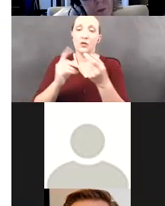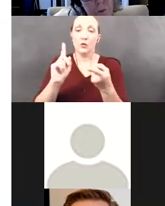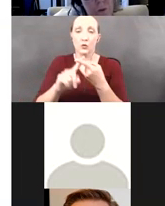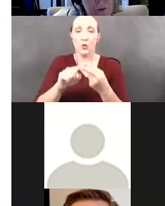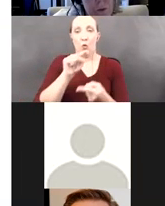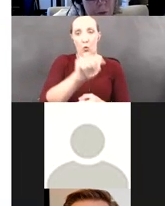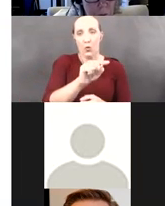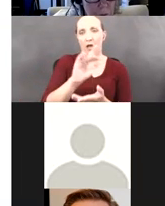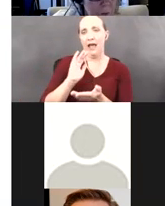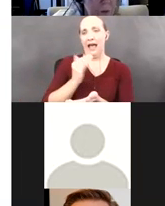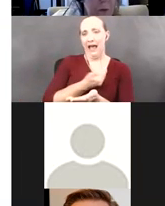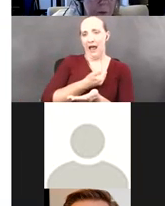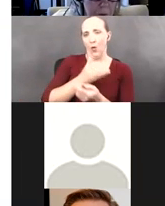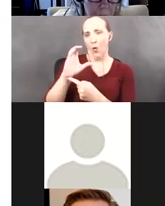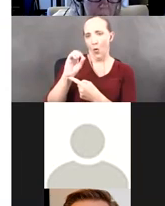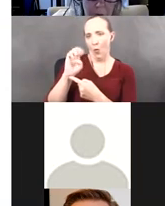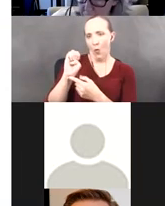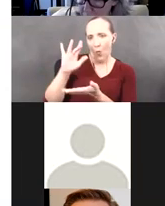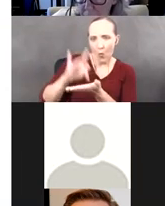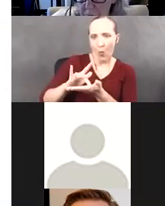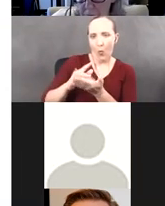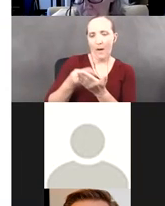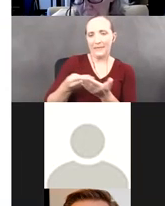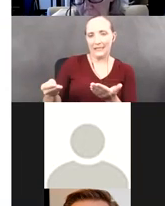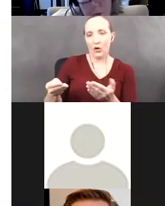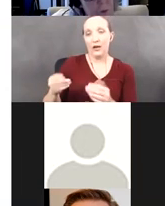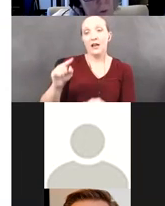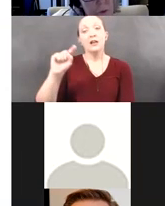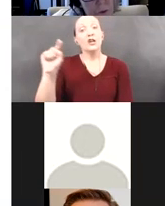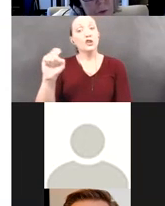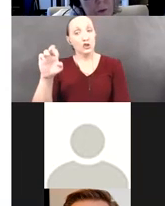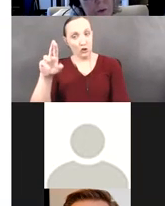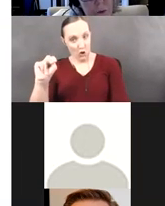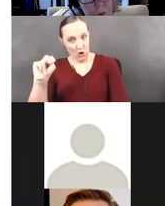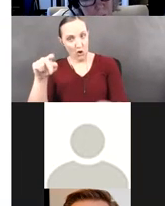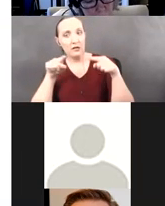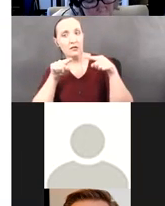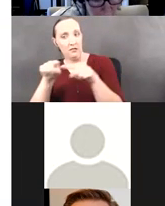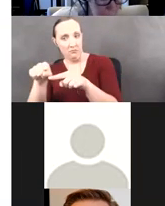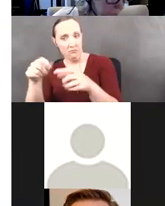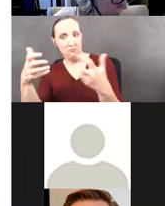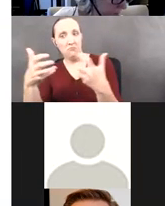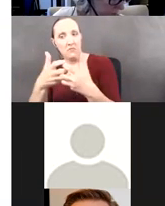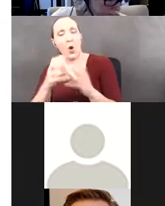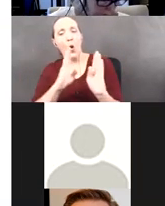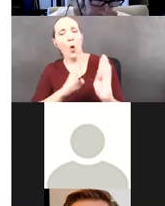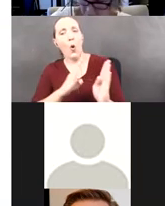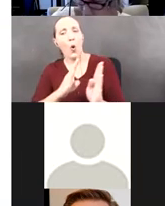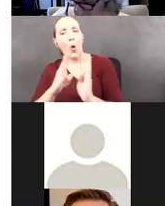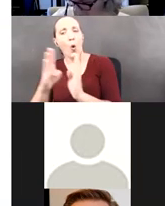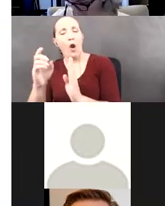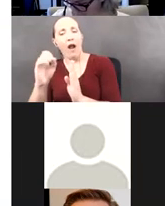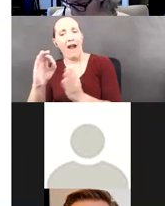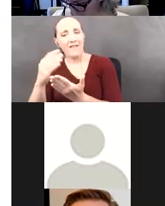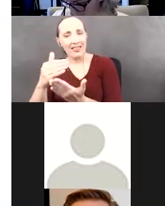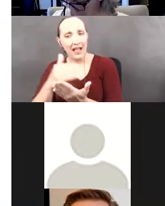Aparte materials. de lo que el material The Zearn principal. is aligned as far Zearn as está the order alineado of the lessons con being respecto al taught.